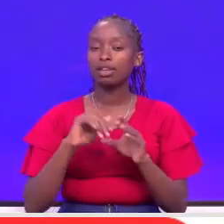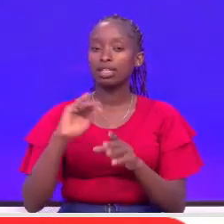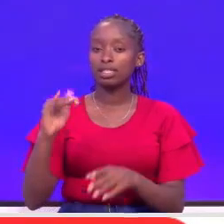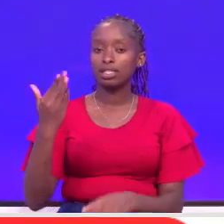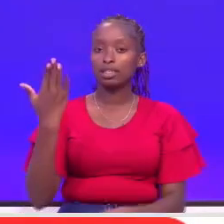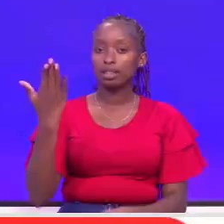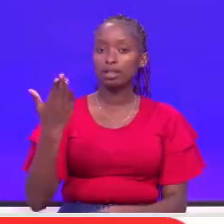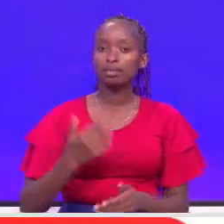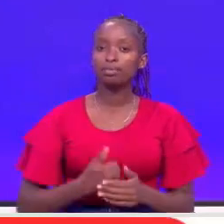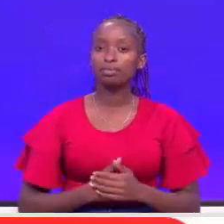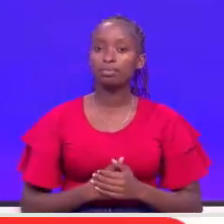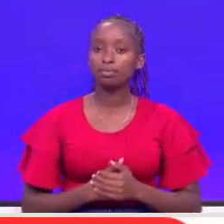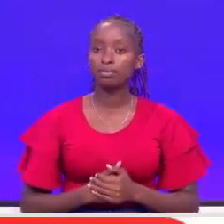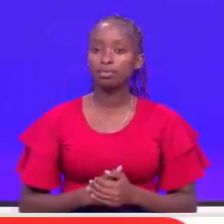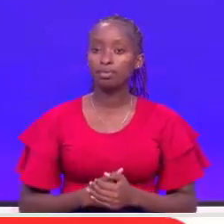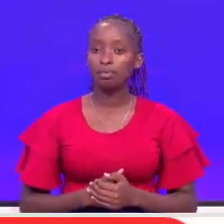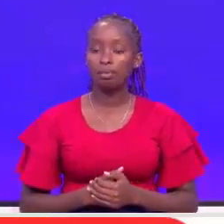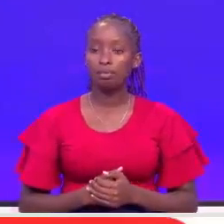more.